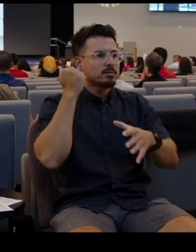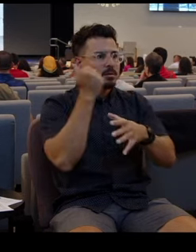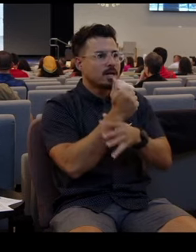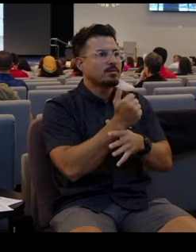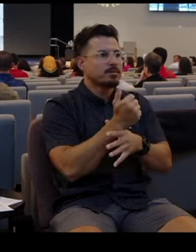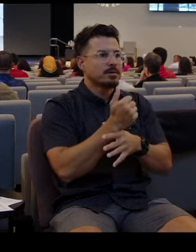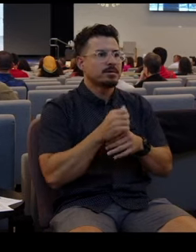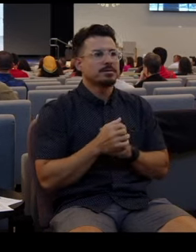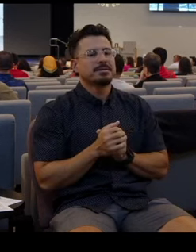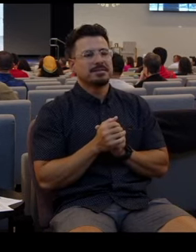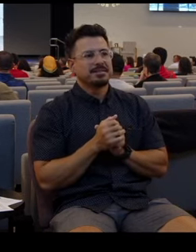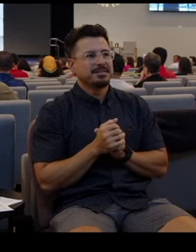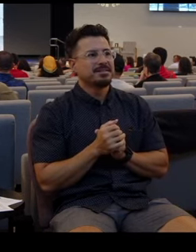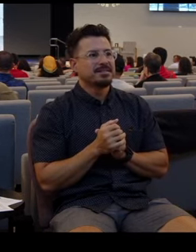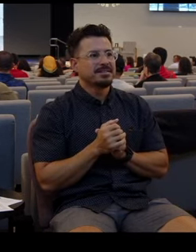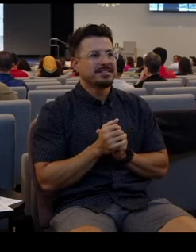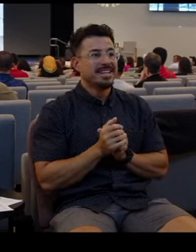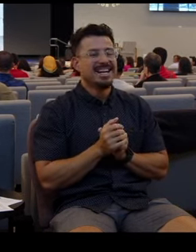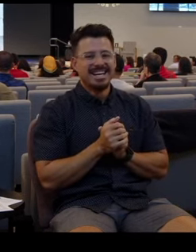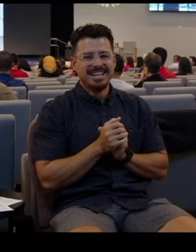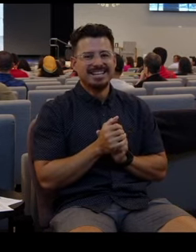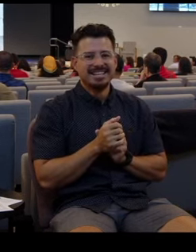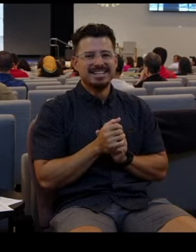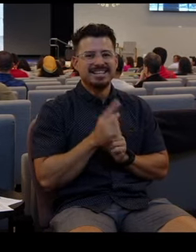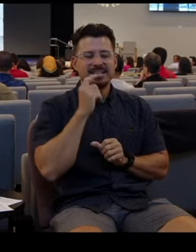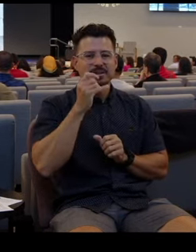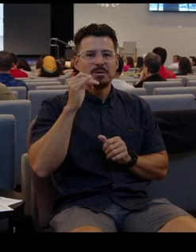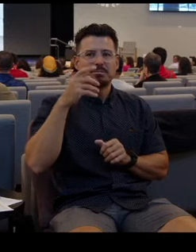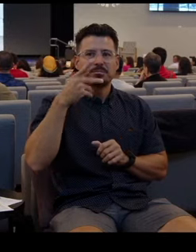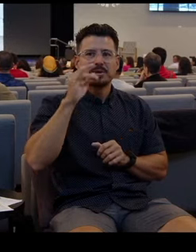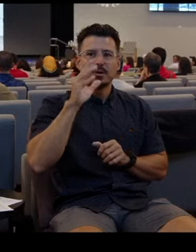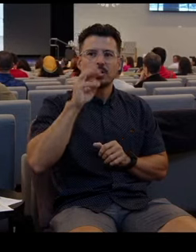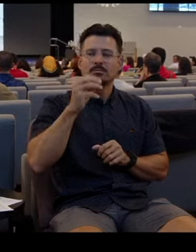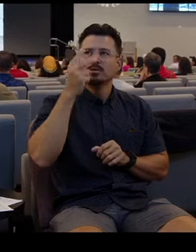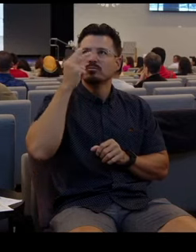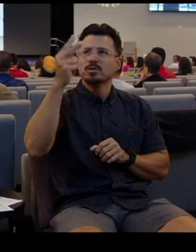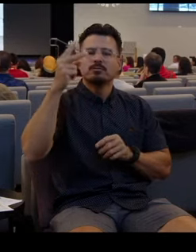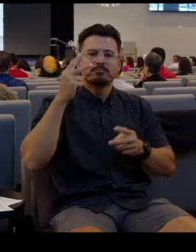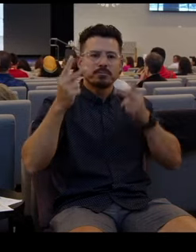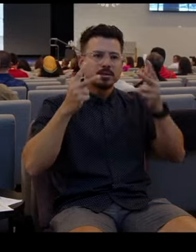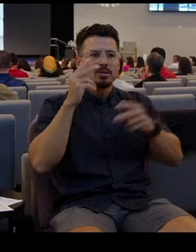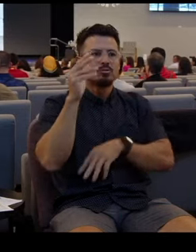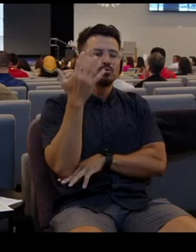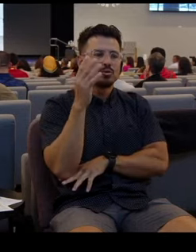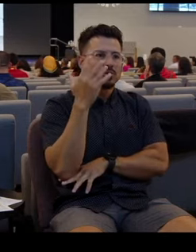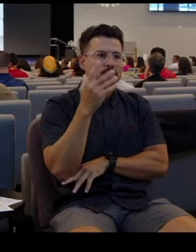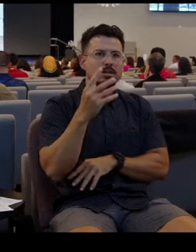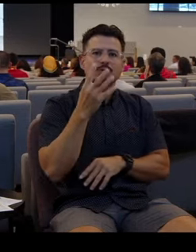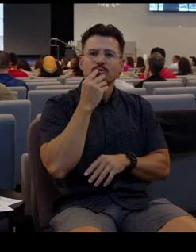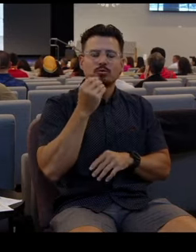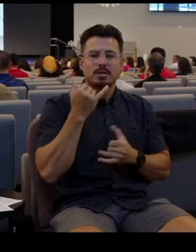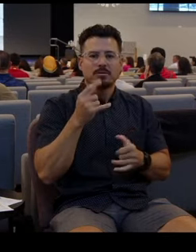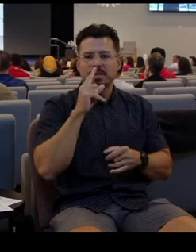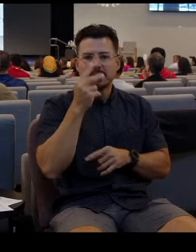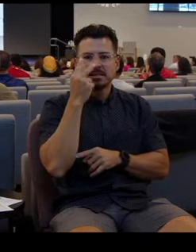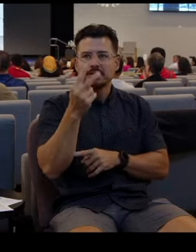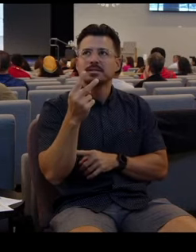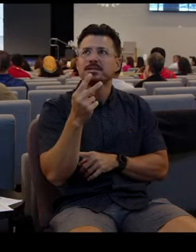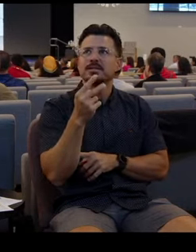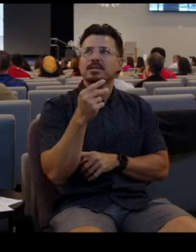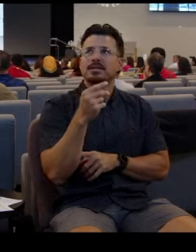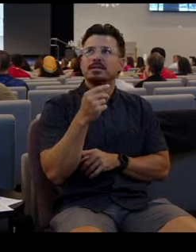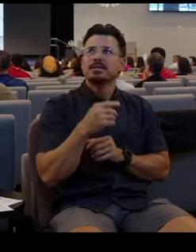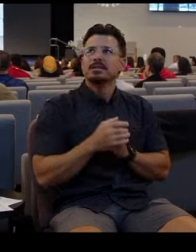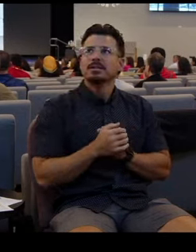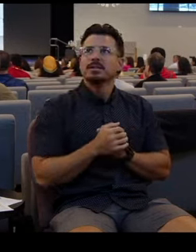And then from there, of course, you see that pilgrims would come and visit this tree. Today, the Jews can't even see it because Clinton signed